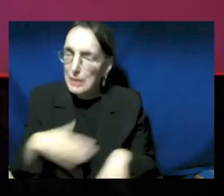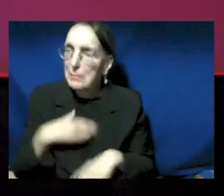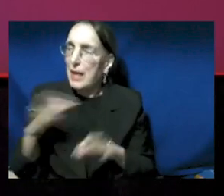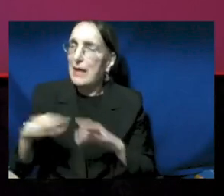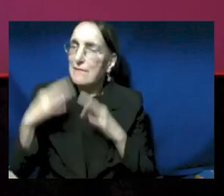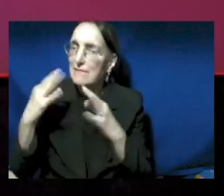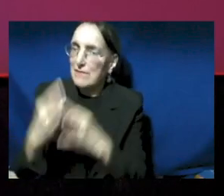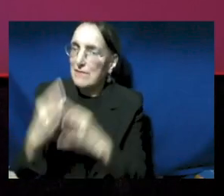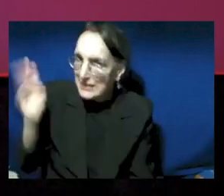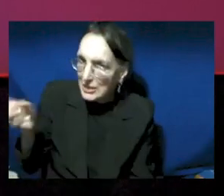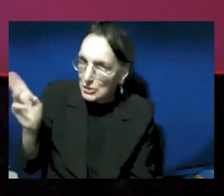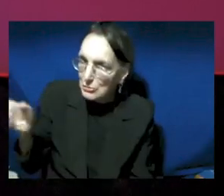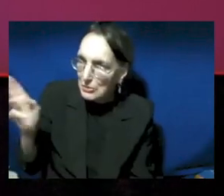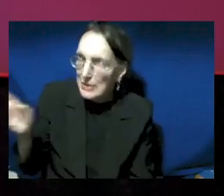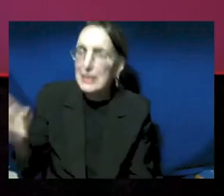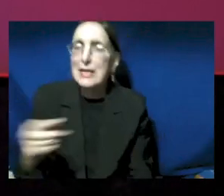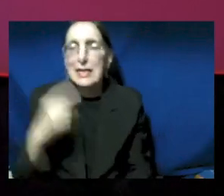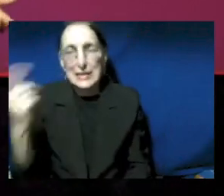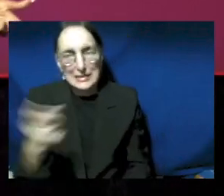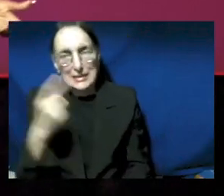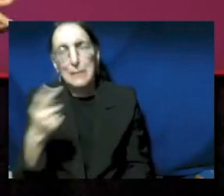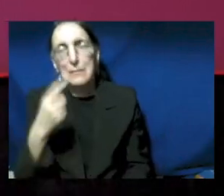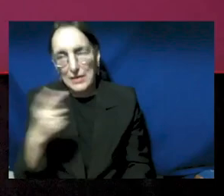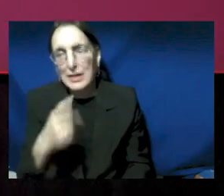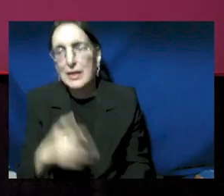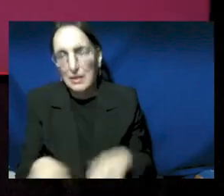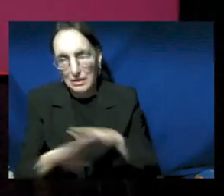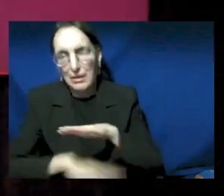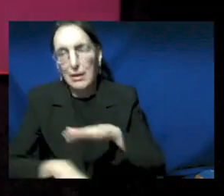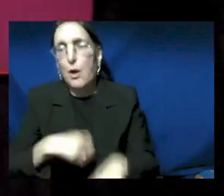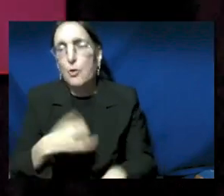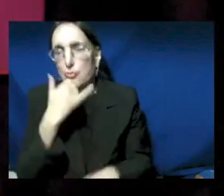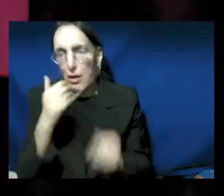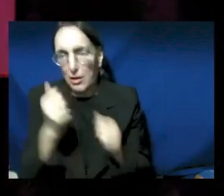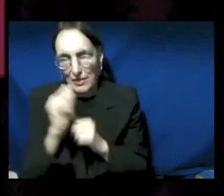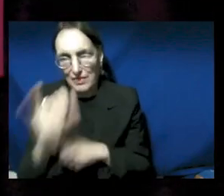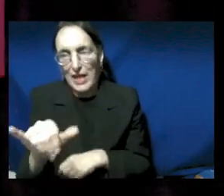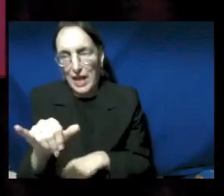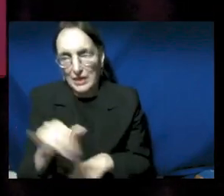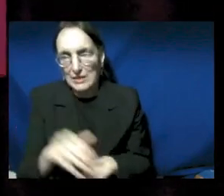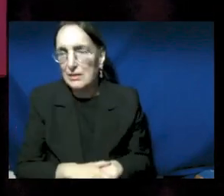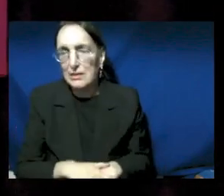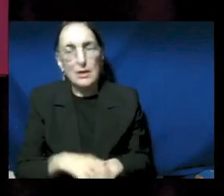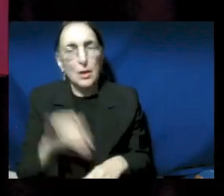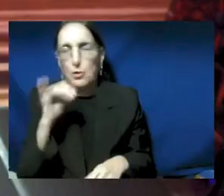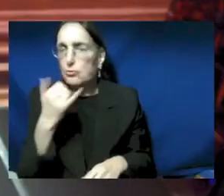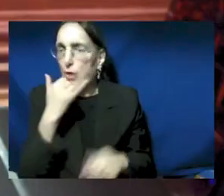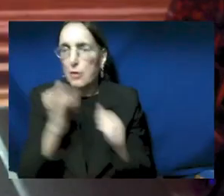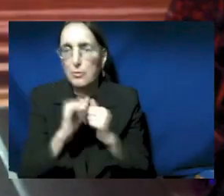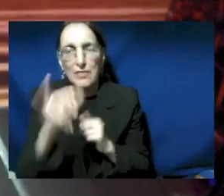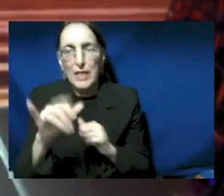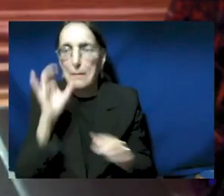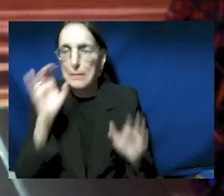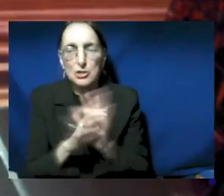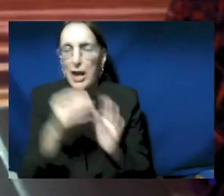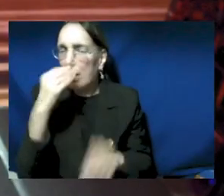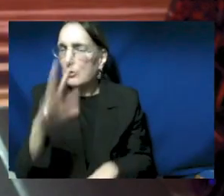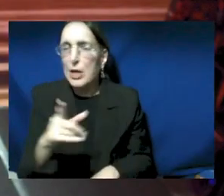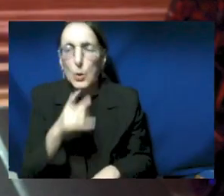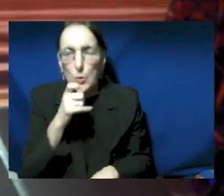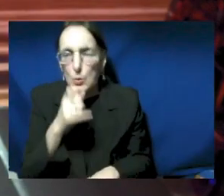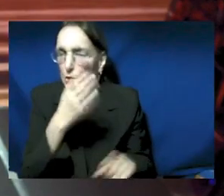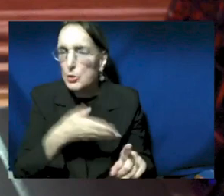history, there is something fundamentally wrong with that. No matter who you are. And it's